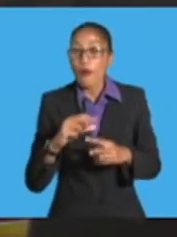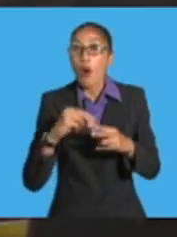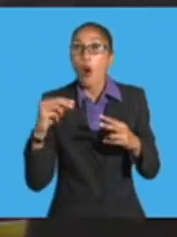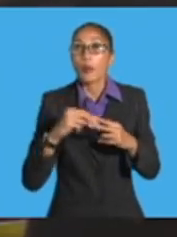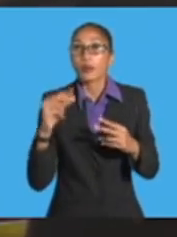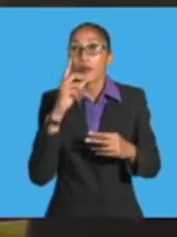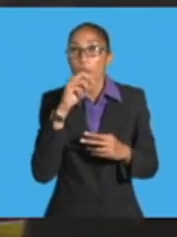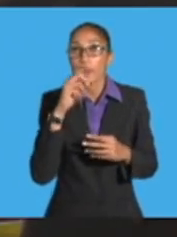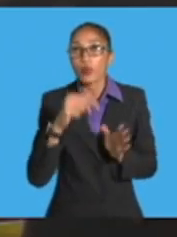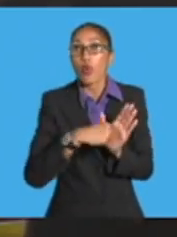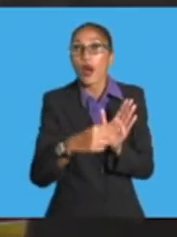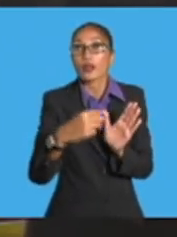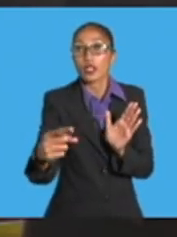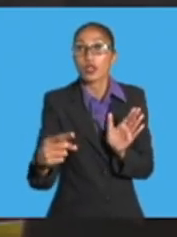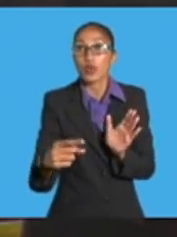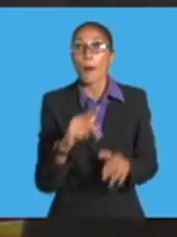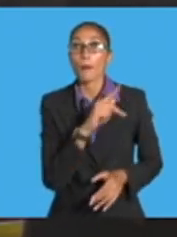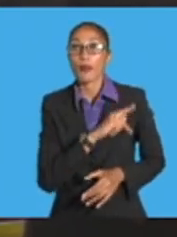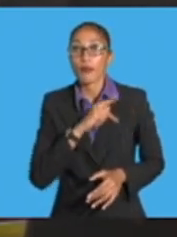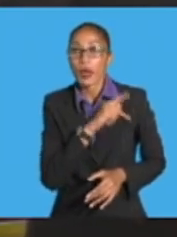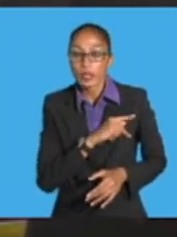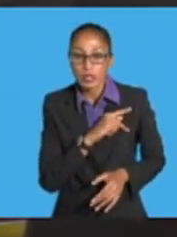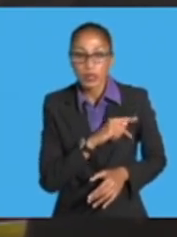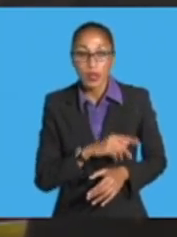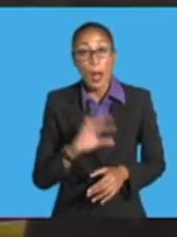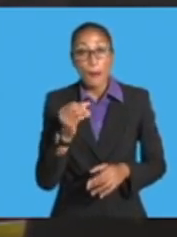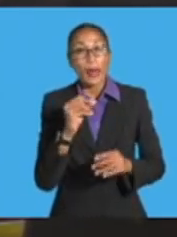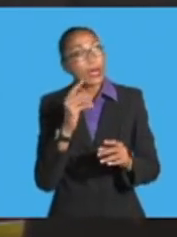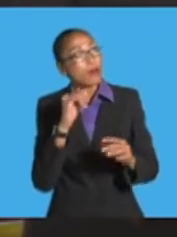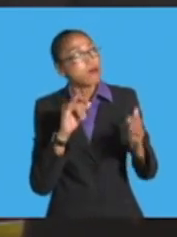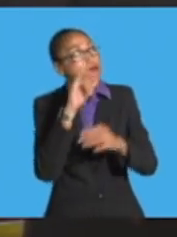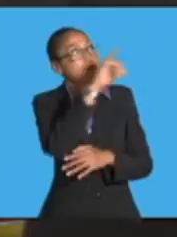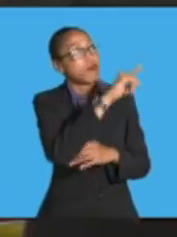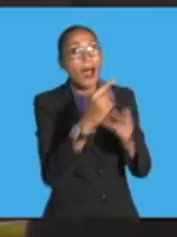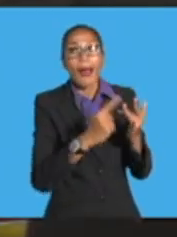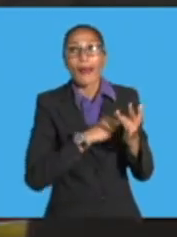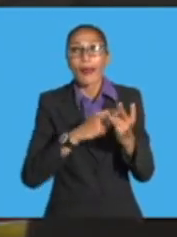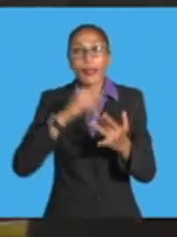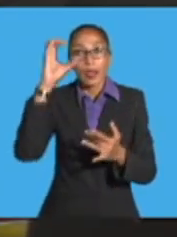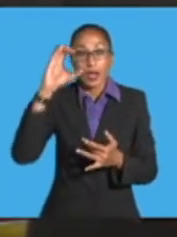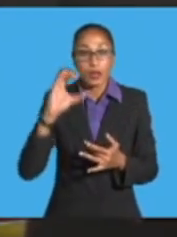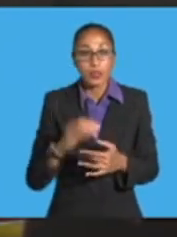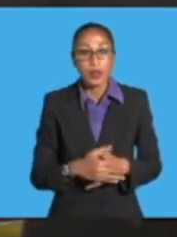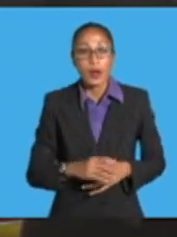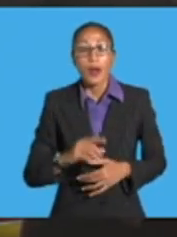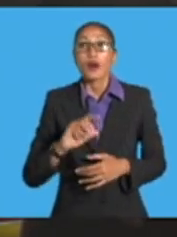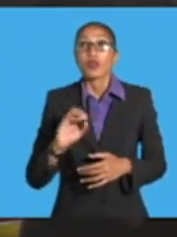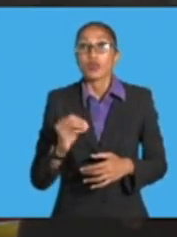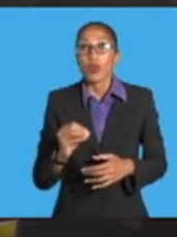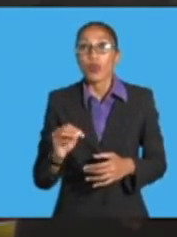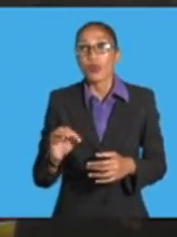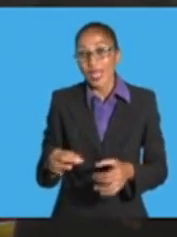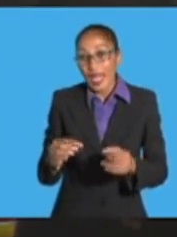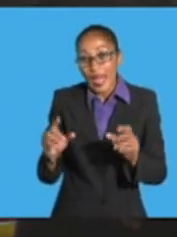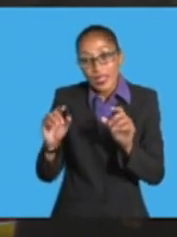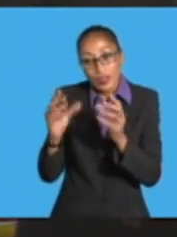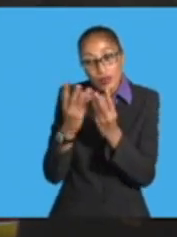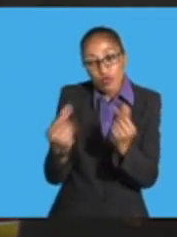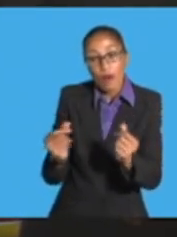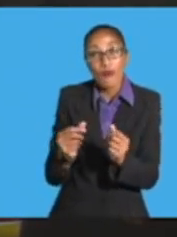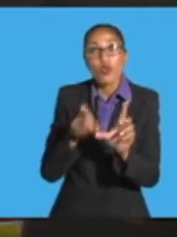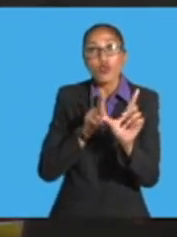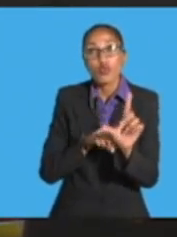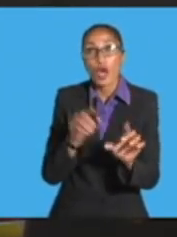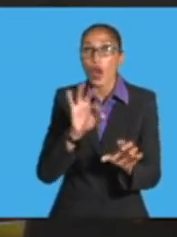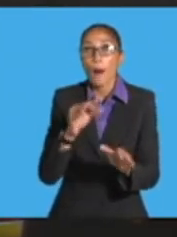teachers to continue their profession, albeit in a different country, while addressing the issue of youth unemployment.